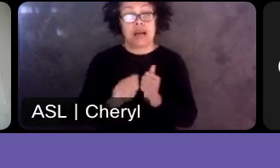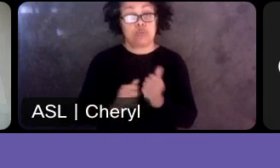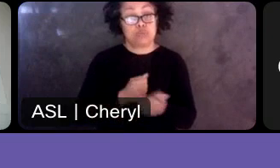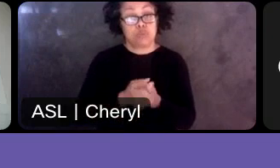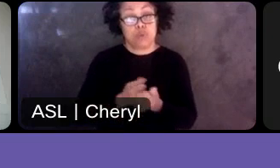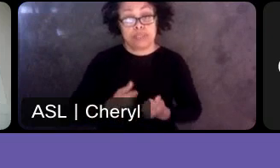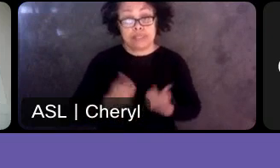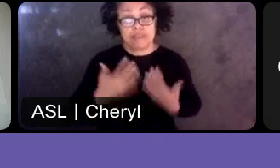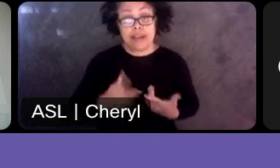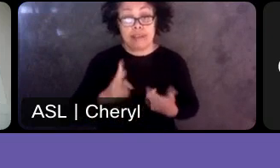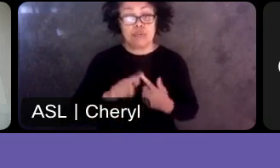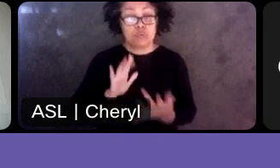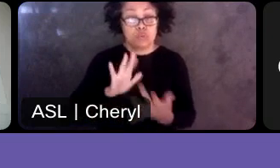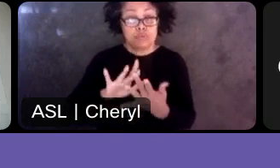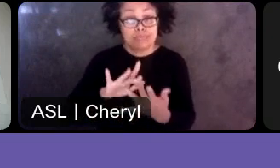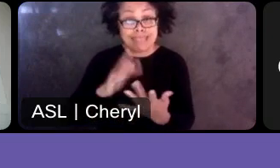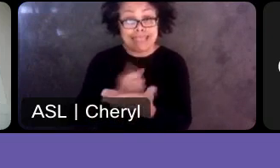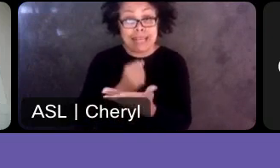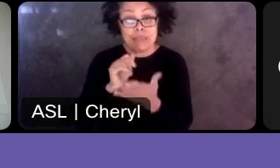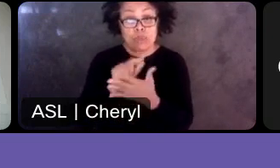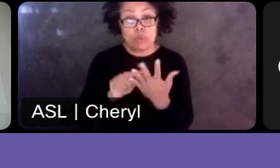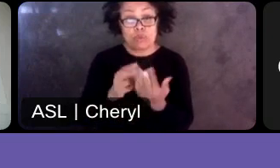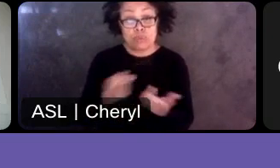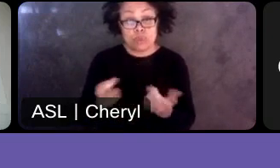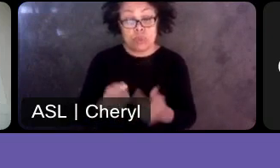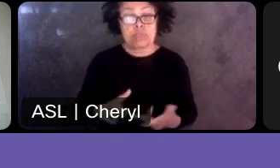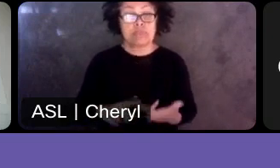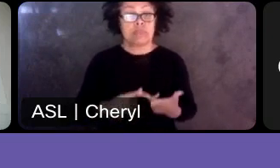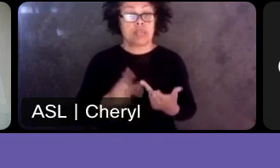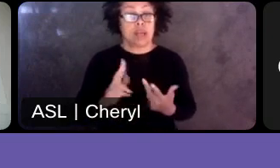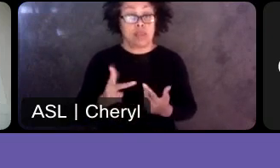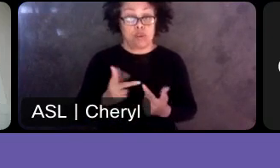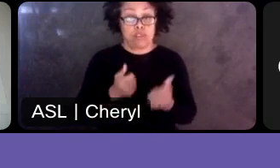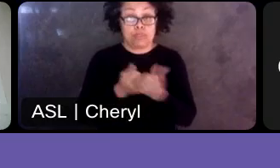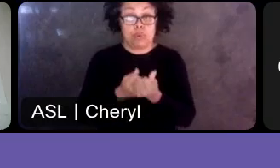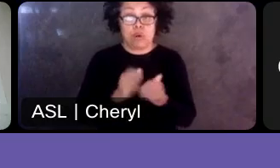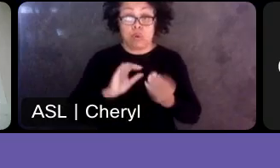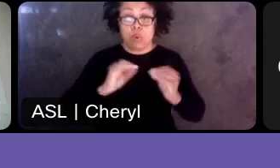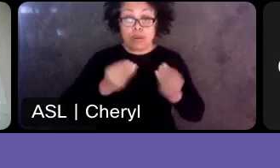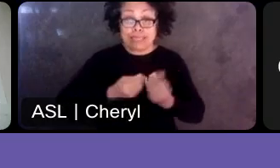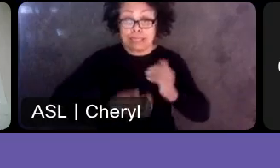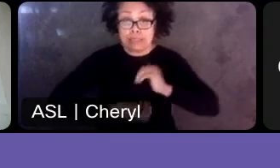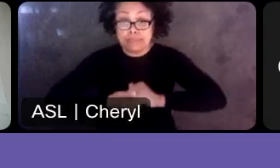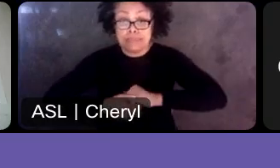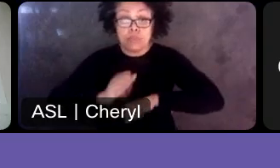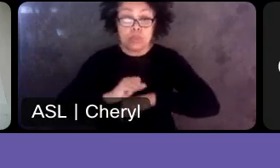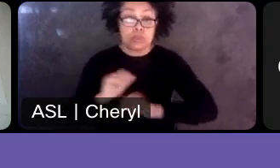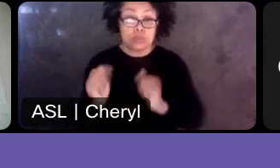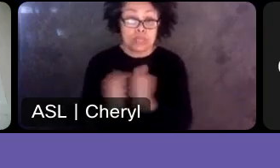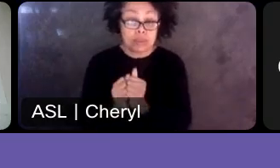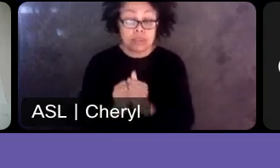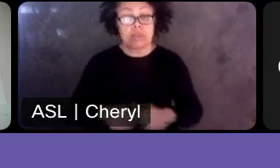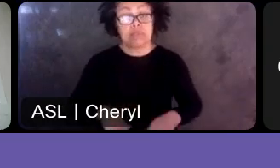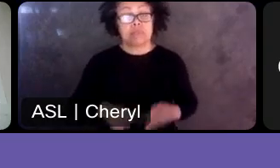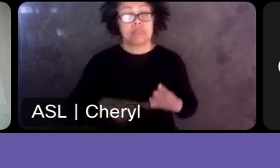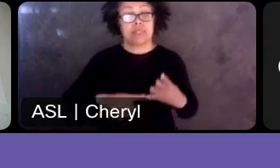reach desired resources. The third is supporting organizational collaboration. And the fourth is